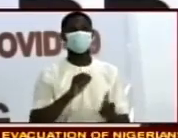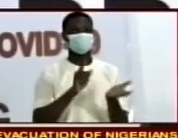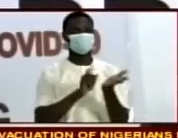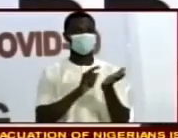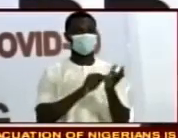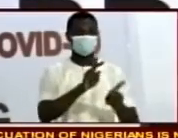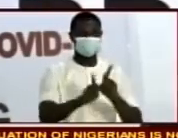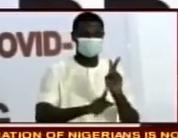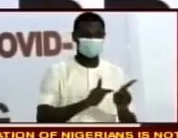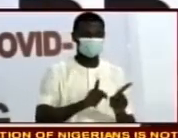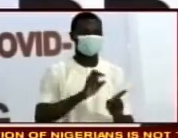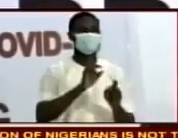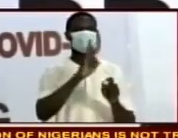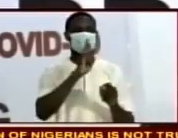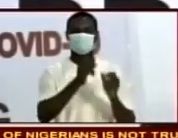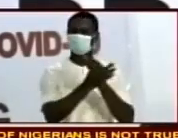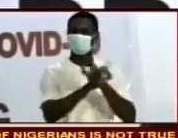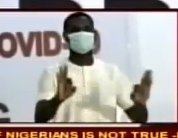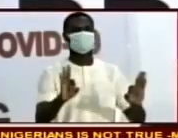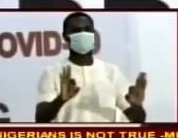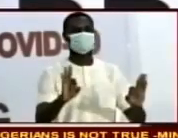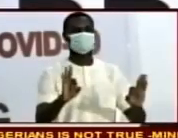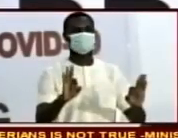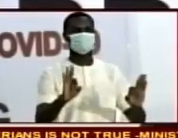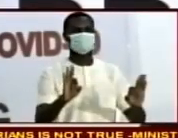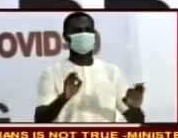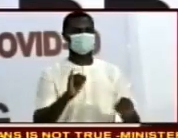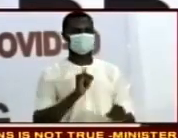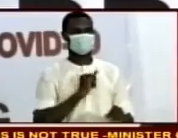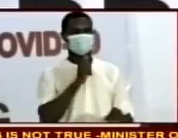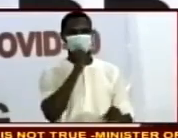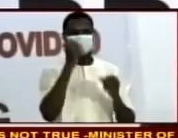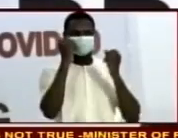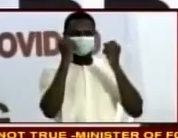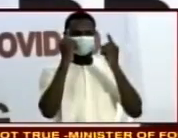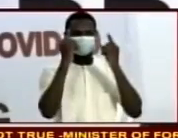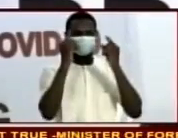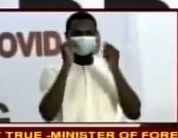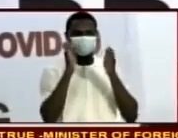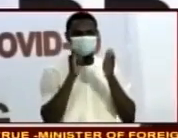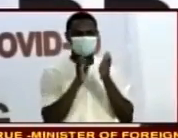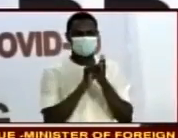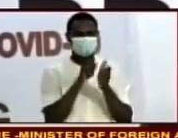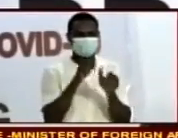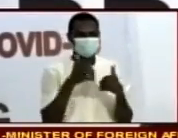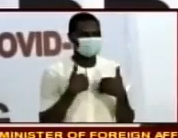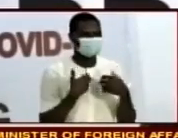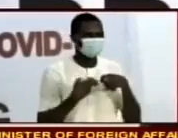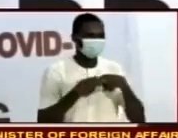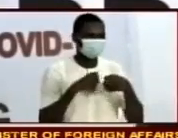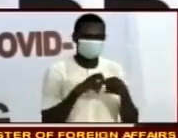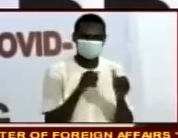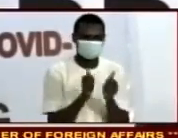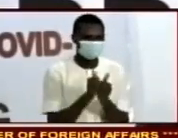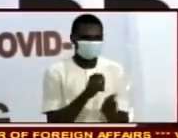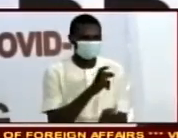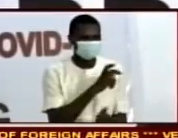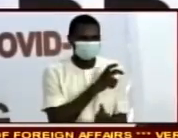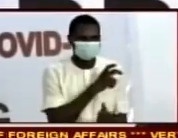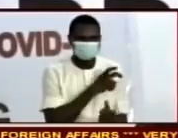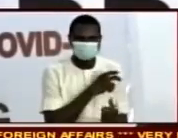but I'm surprised that you're having issues. We will